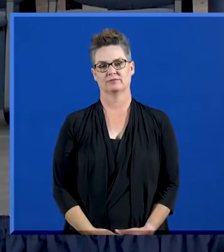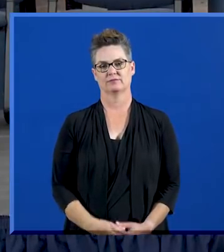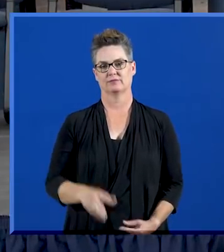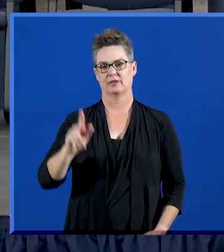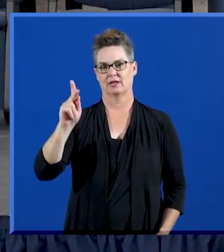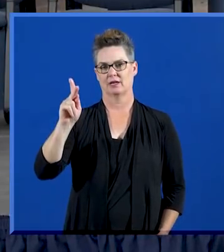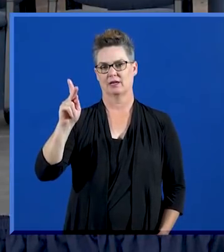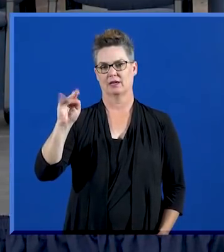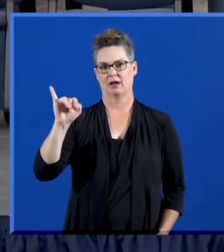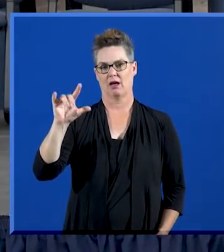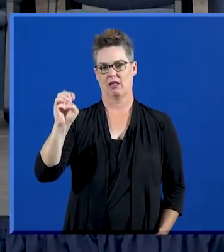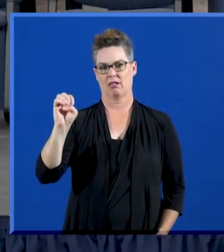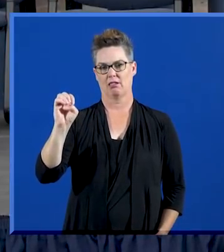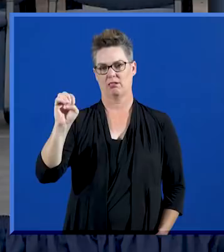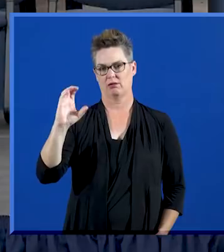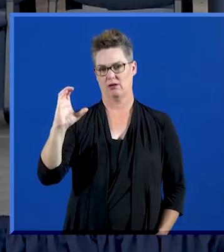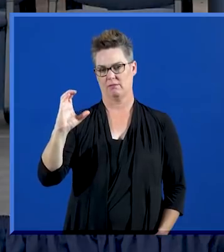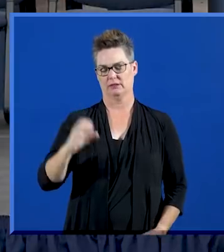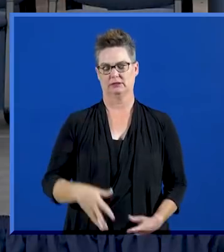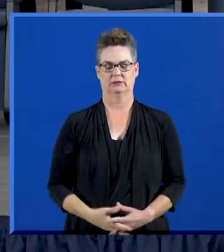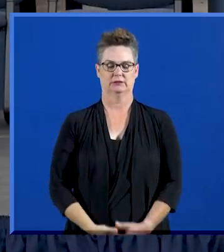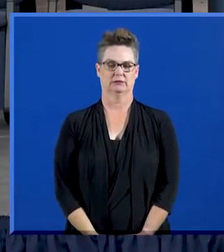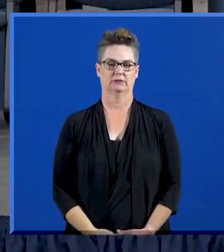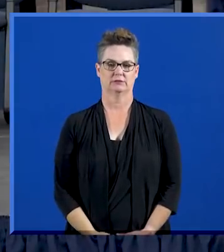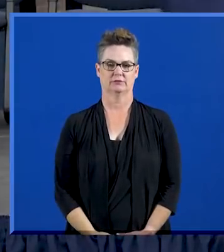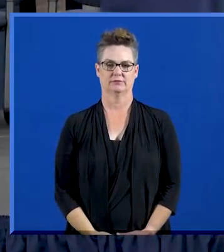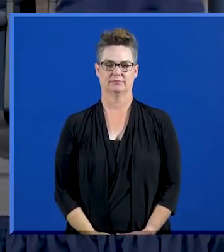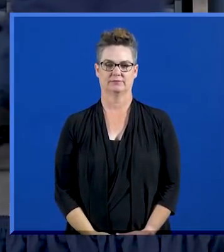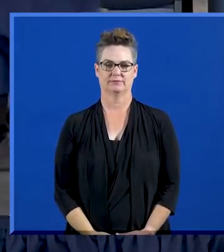Kyle Combest.